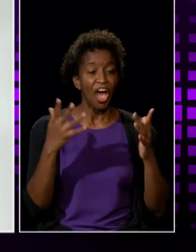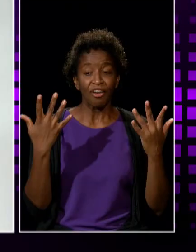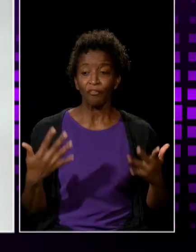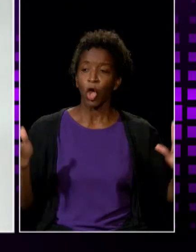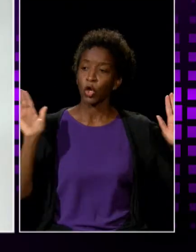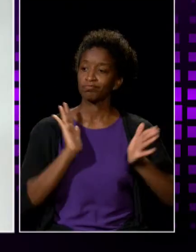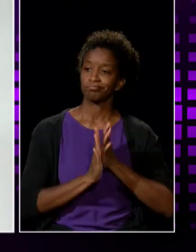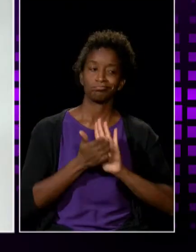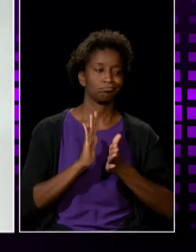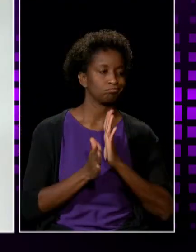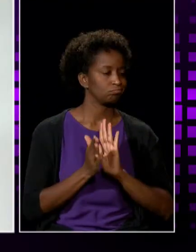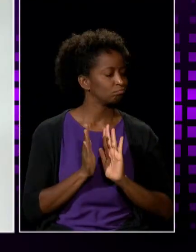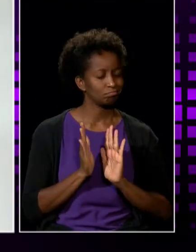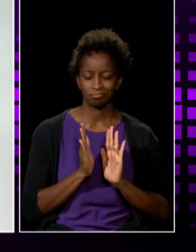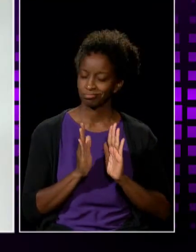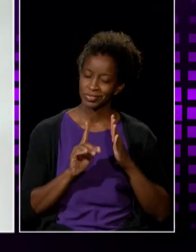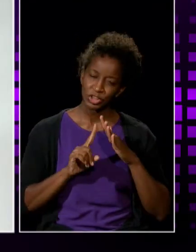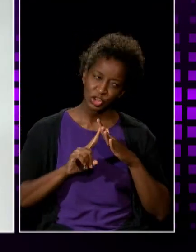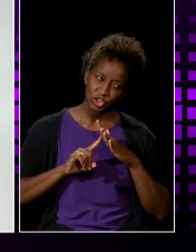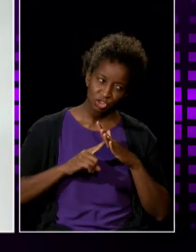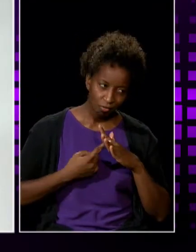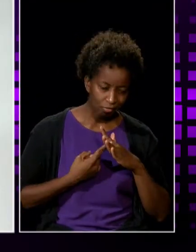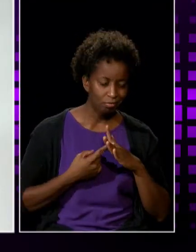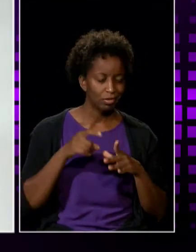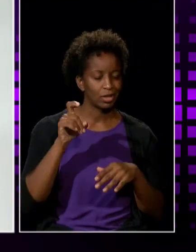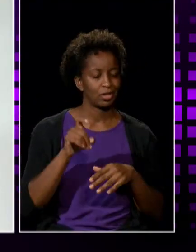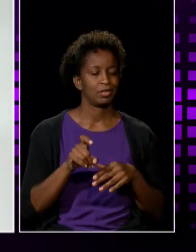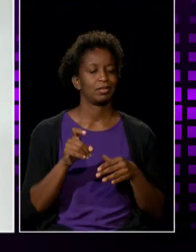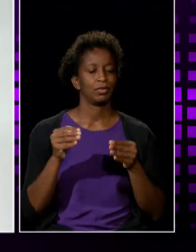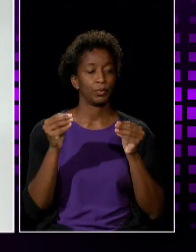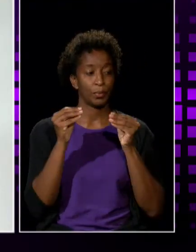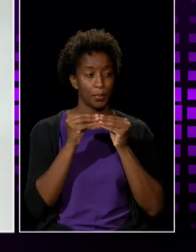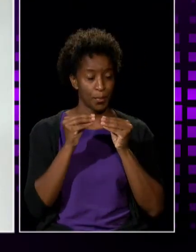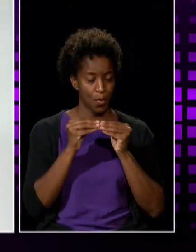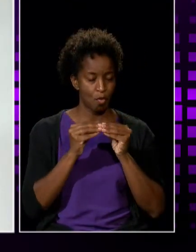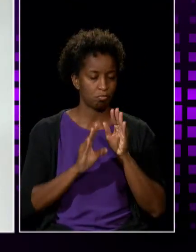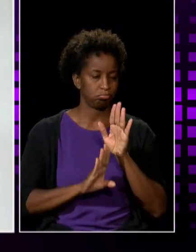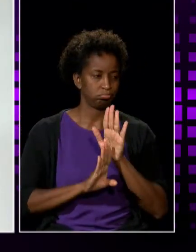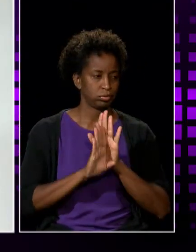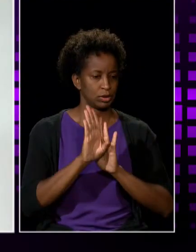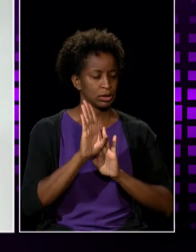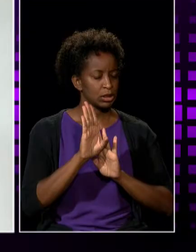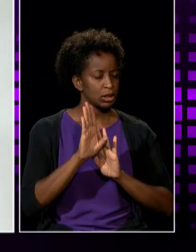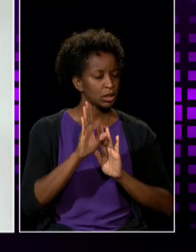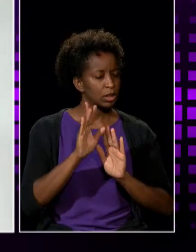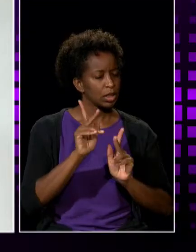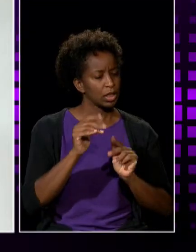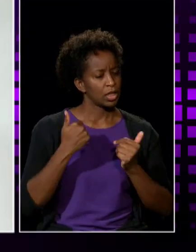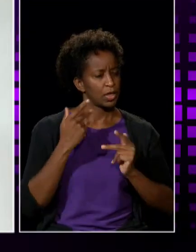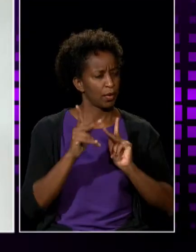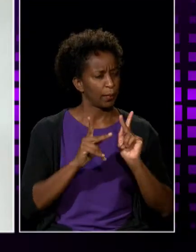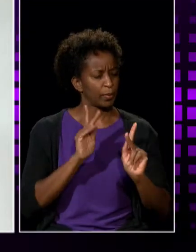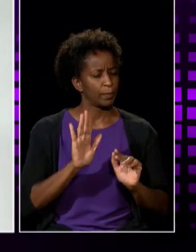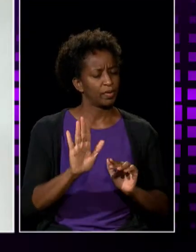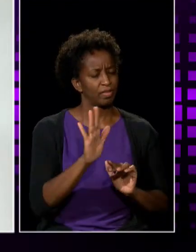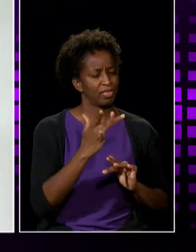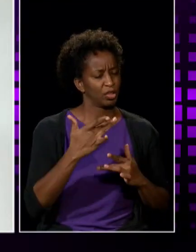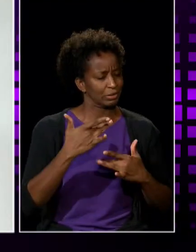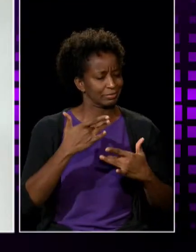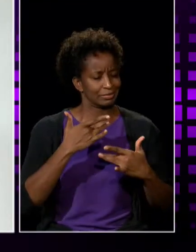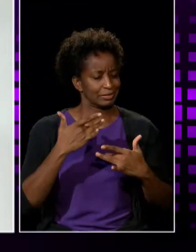need further advancement of the interests of young people, and majority of those interests really do lie